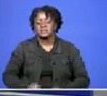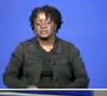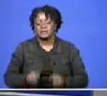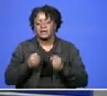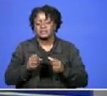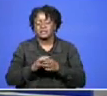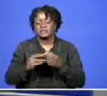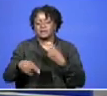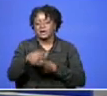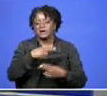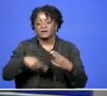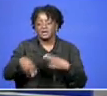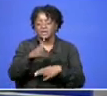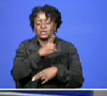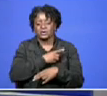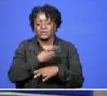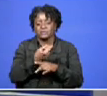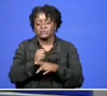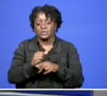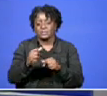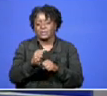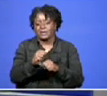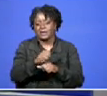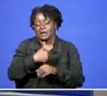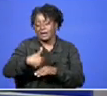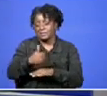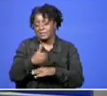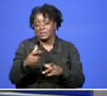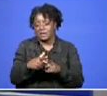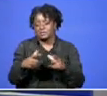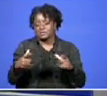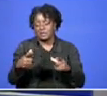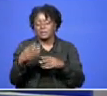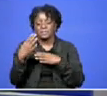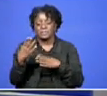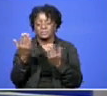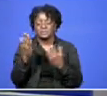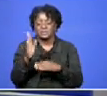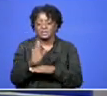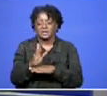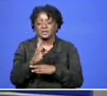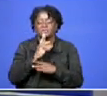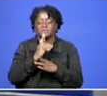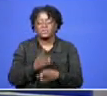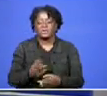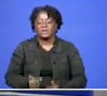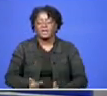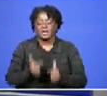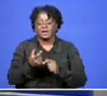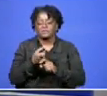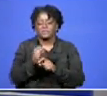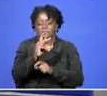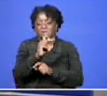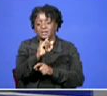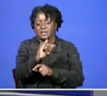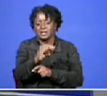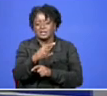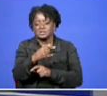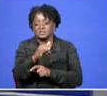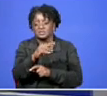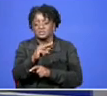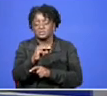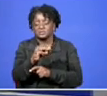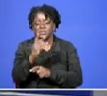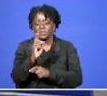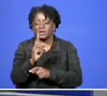from the islands of Abaco and Grand Bahama. Tonight, our Desmond Saunders reports live from the Kendall Isaacs Gymnasium, where hundreds